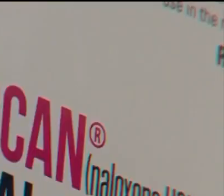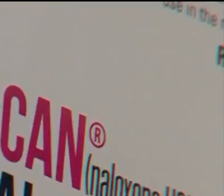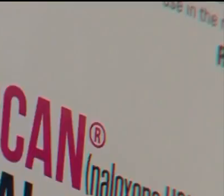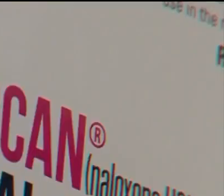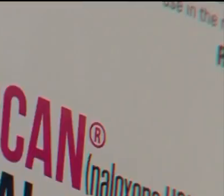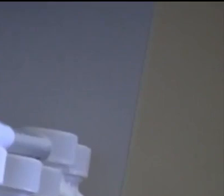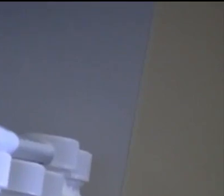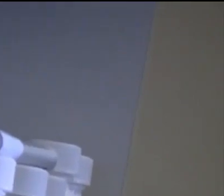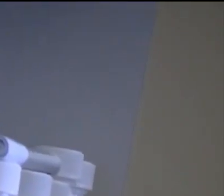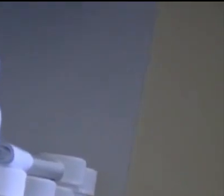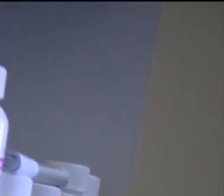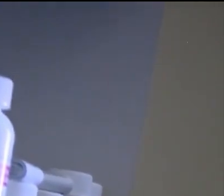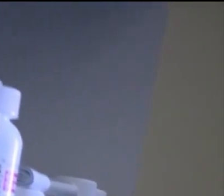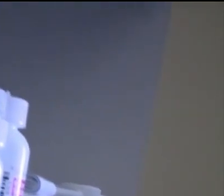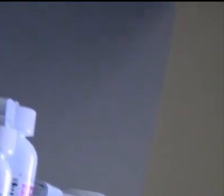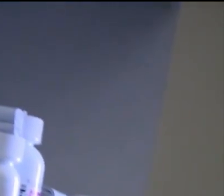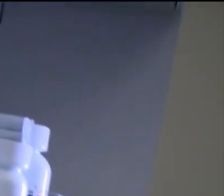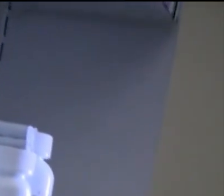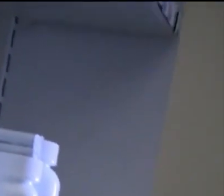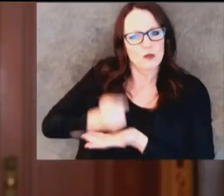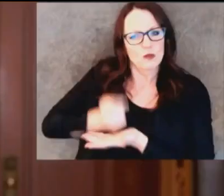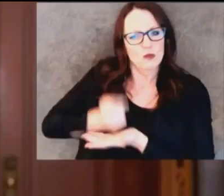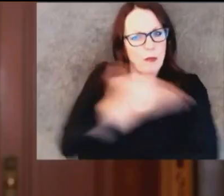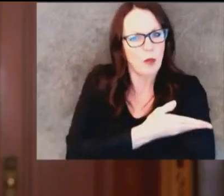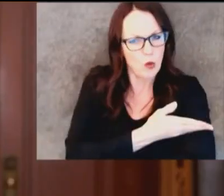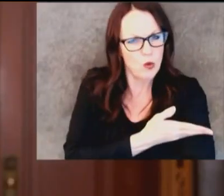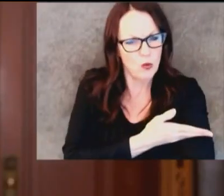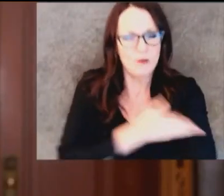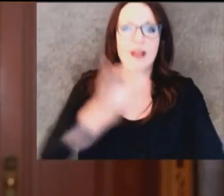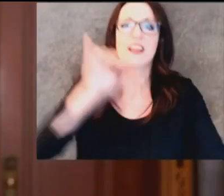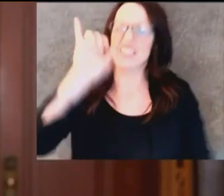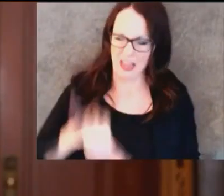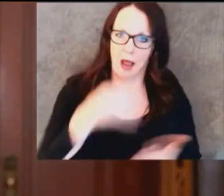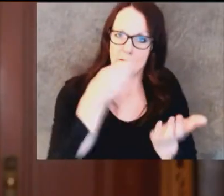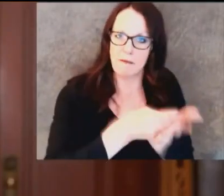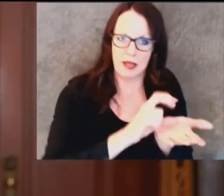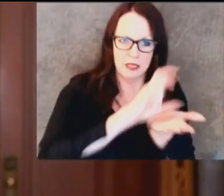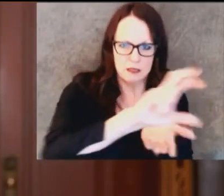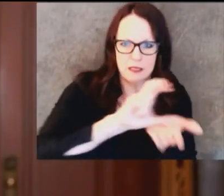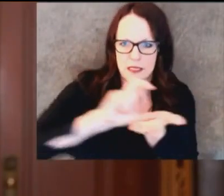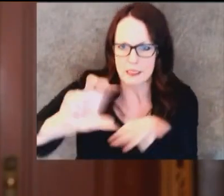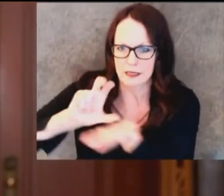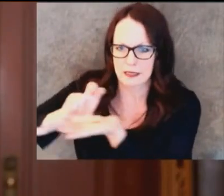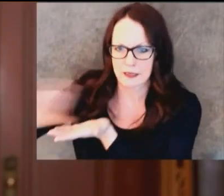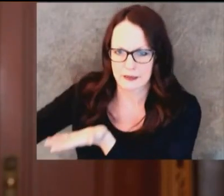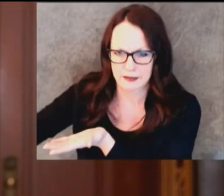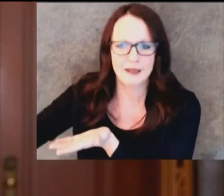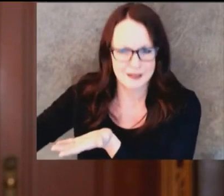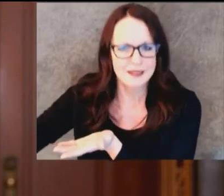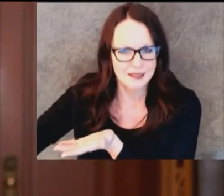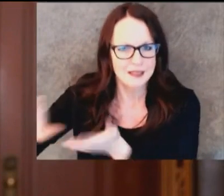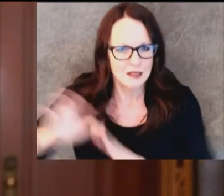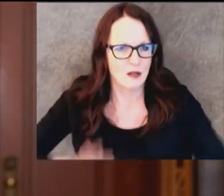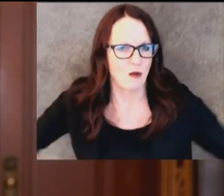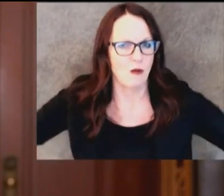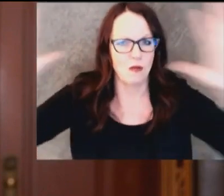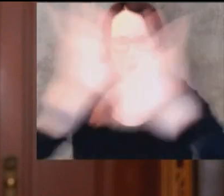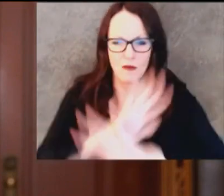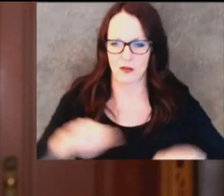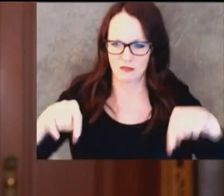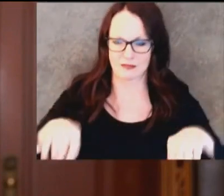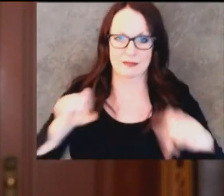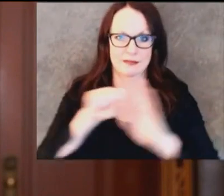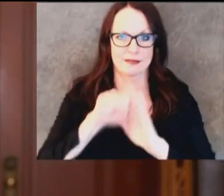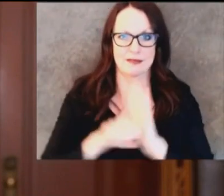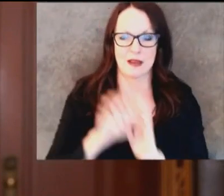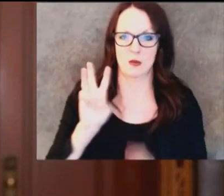direct programs and access to fentanyl test strips. We know that over 3,200 Wisconsin lives have been